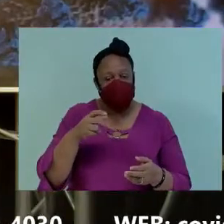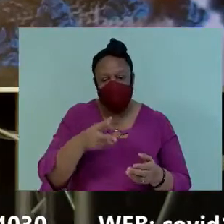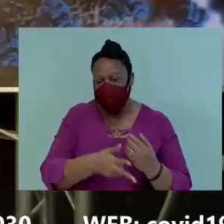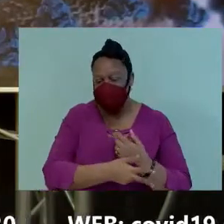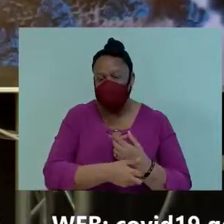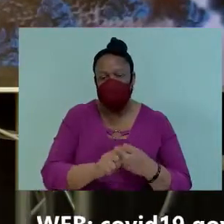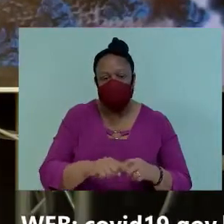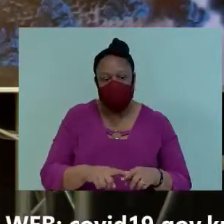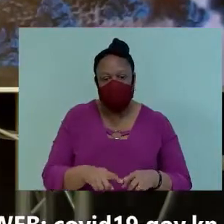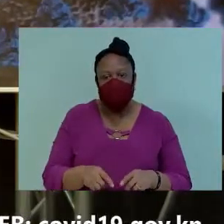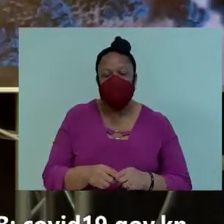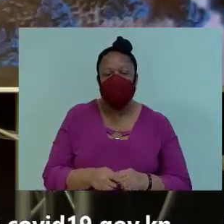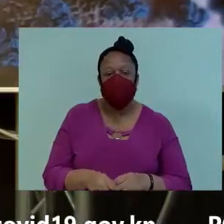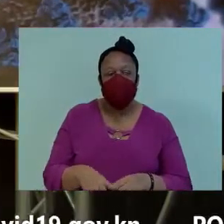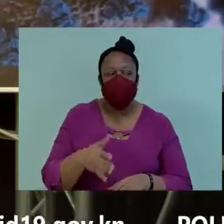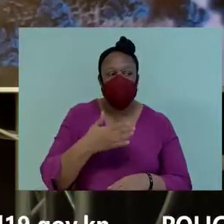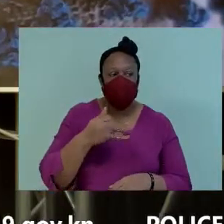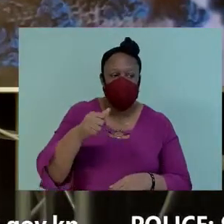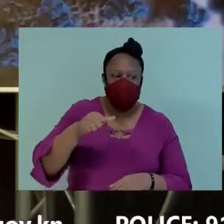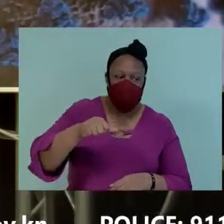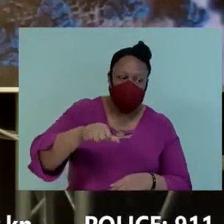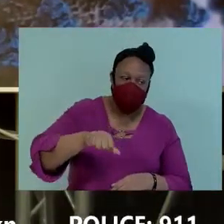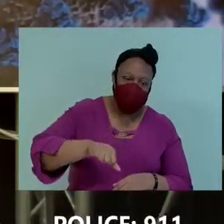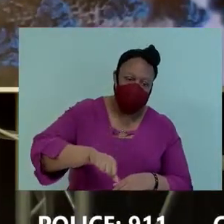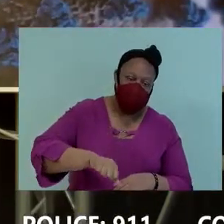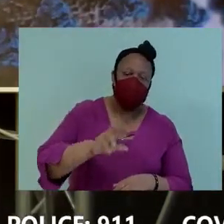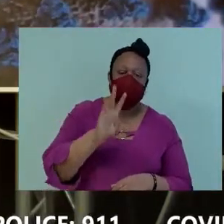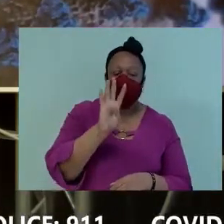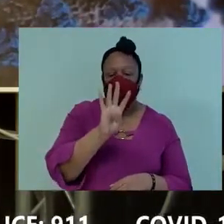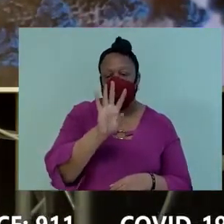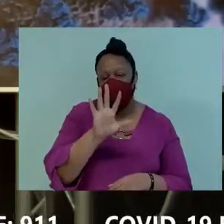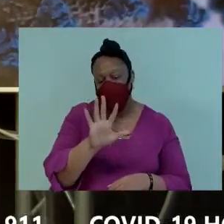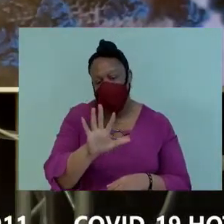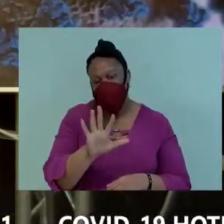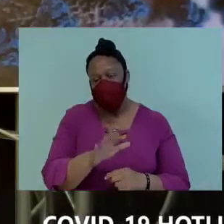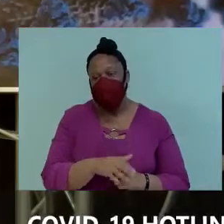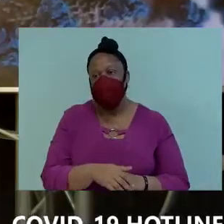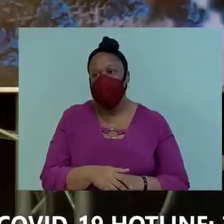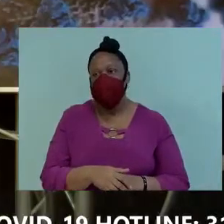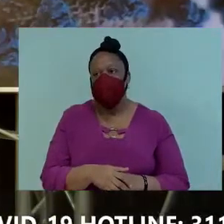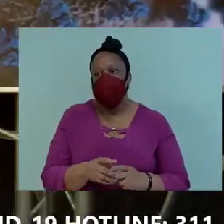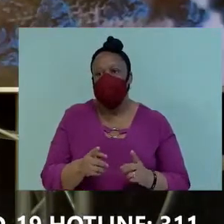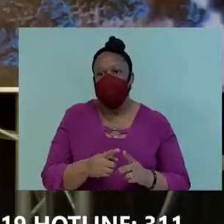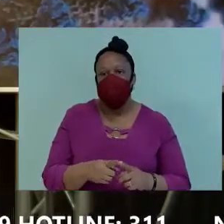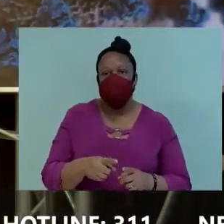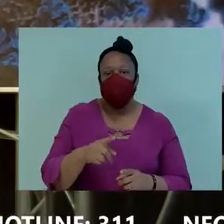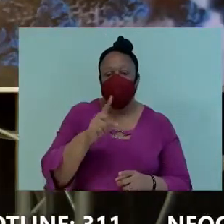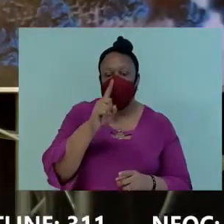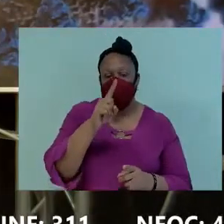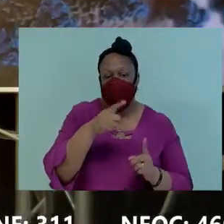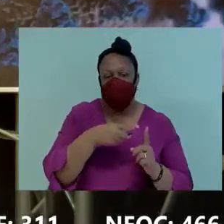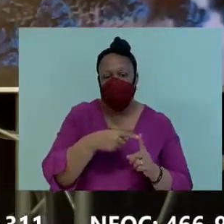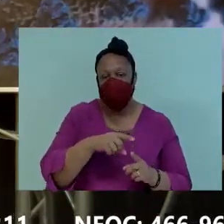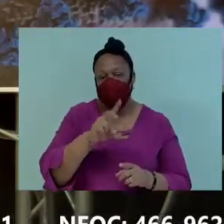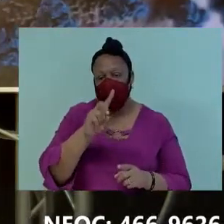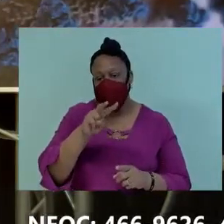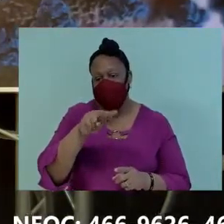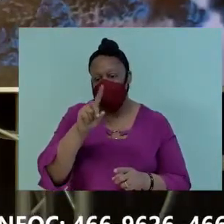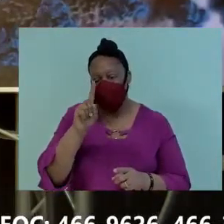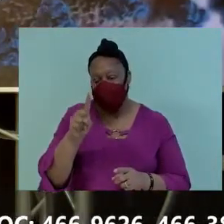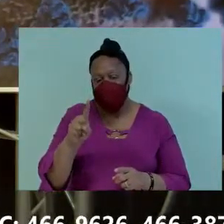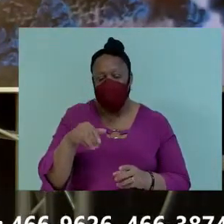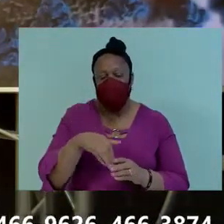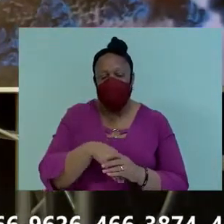and a 45% reduction for weeks 1 to 21 in 2020